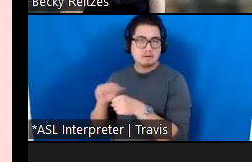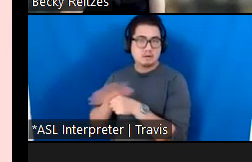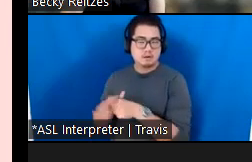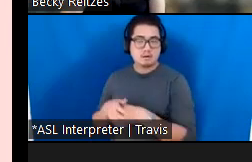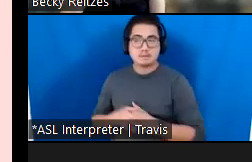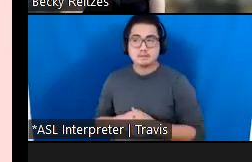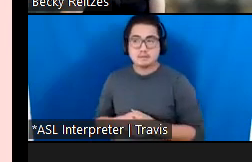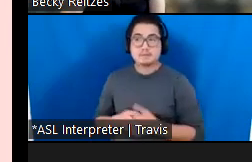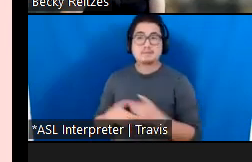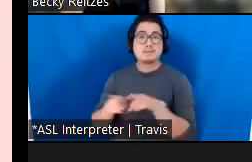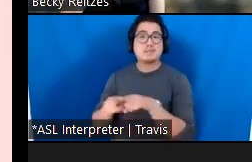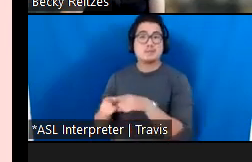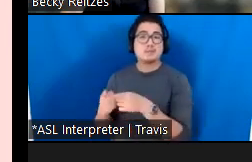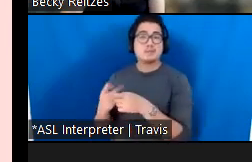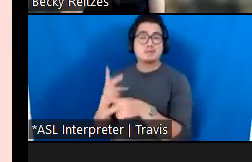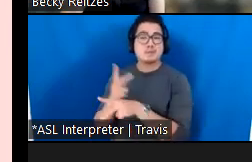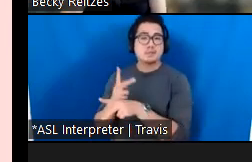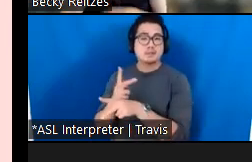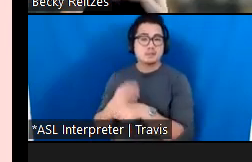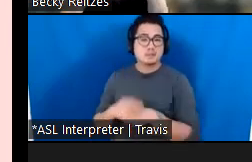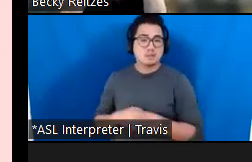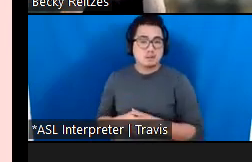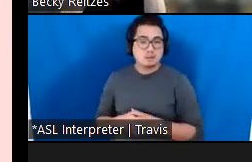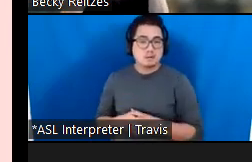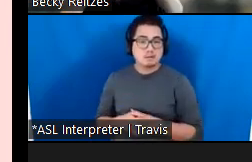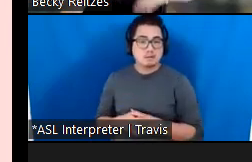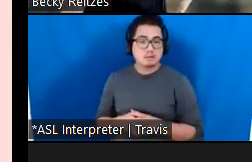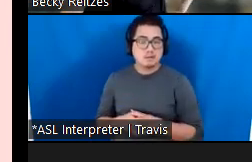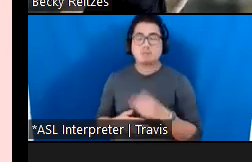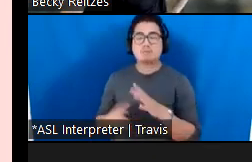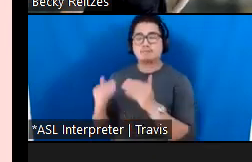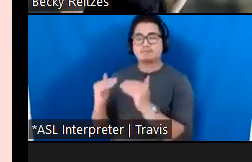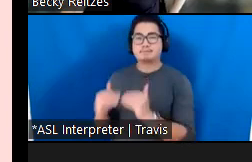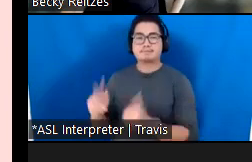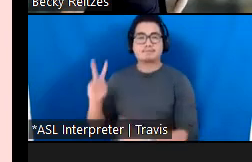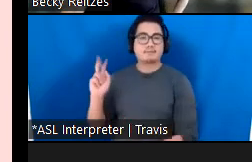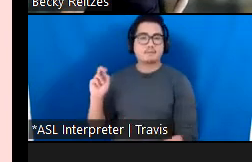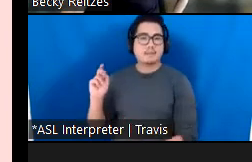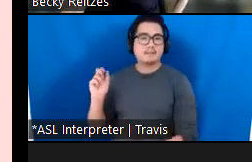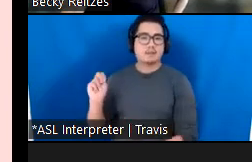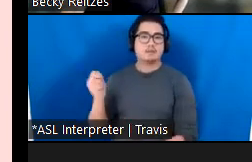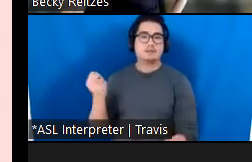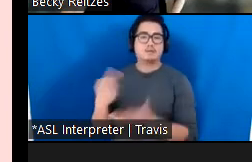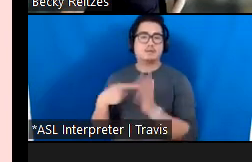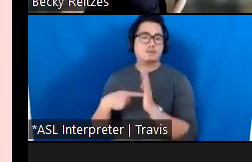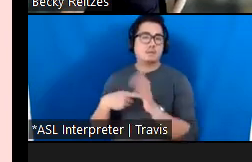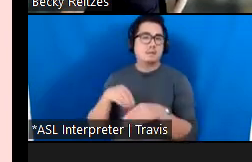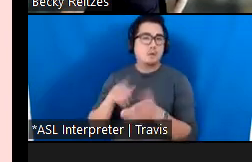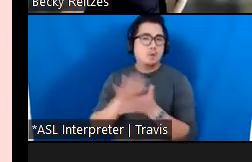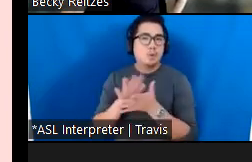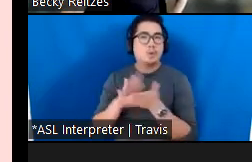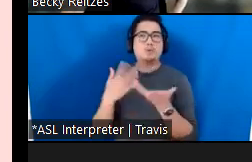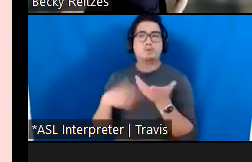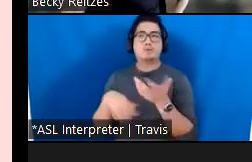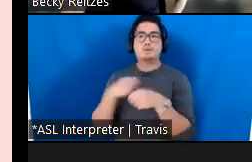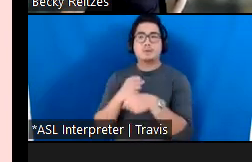schools in improving ventilation. and wearing a mask and taking precautions during